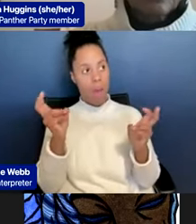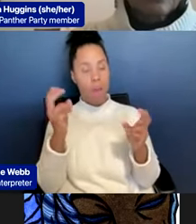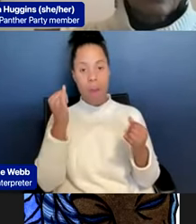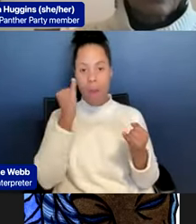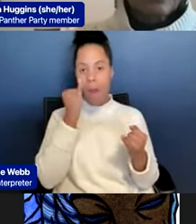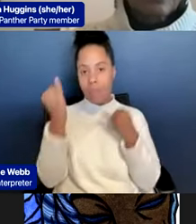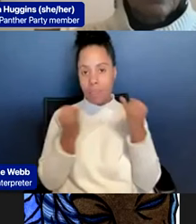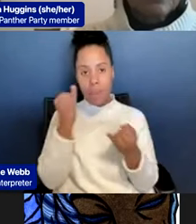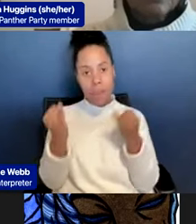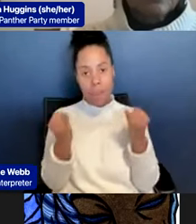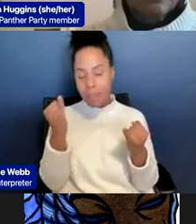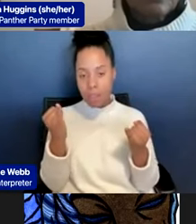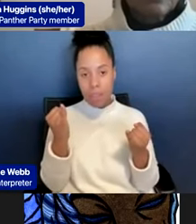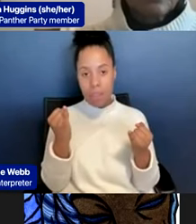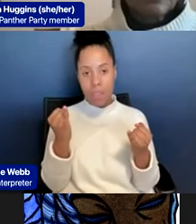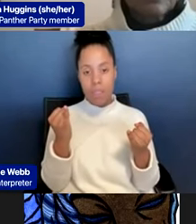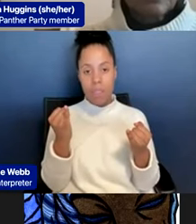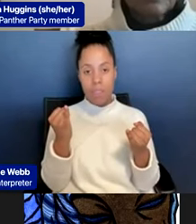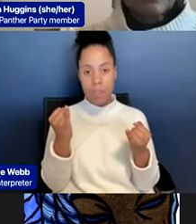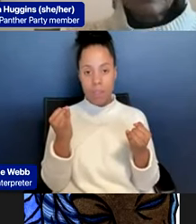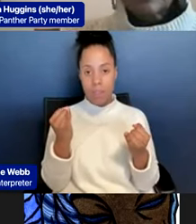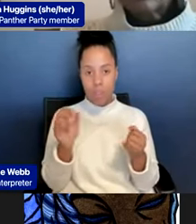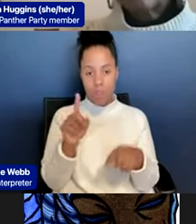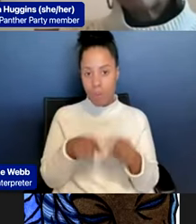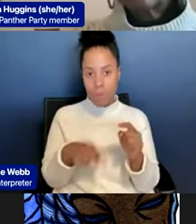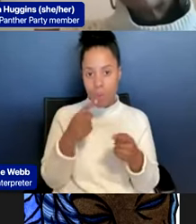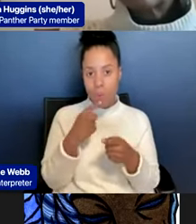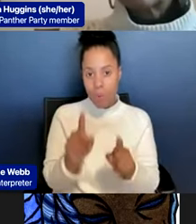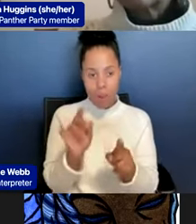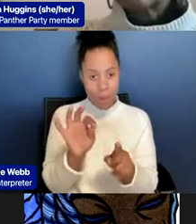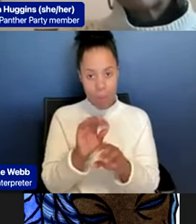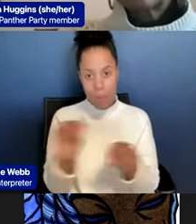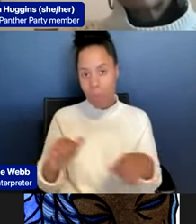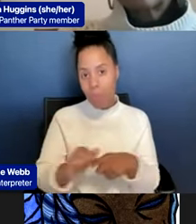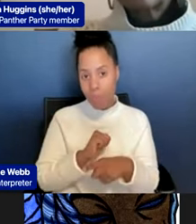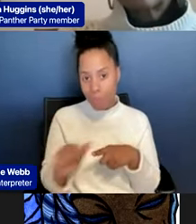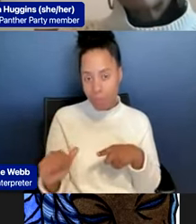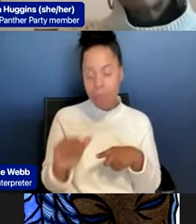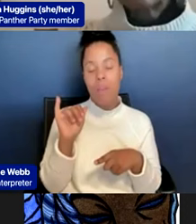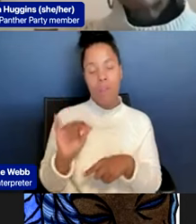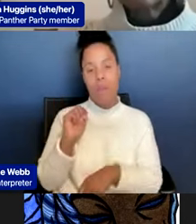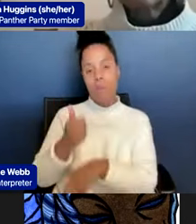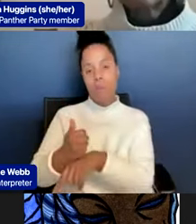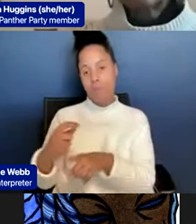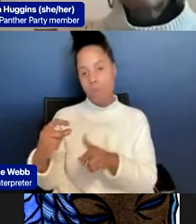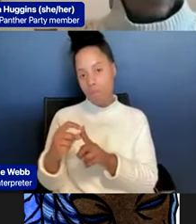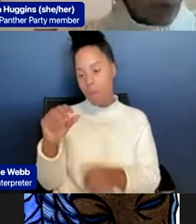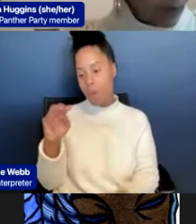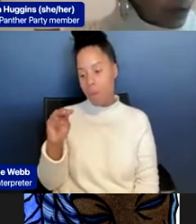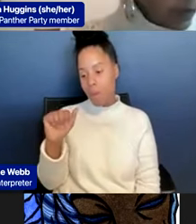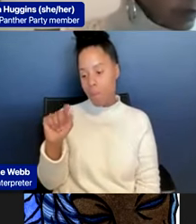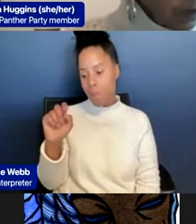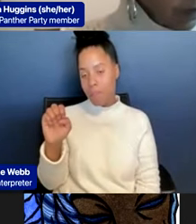ideas had no inference outside of practice, and that for materialism, that materialism